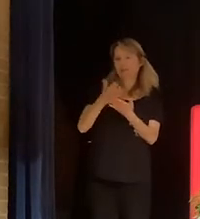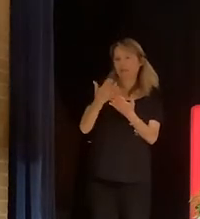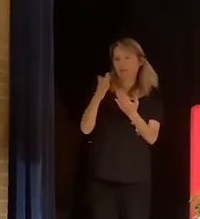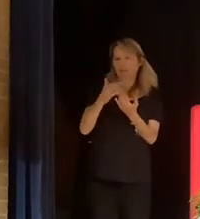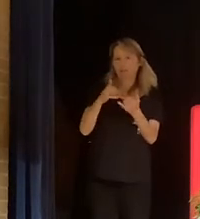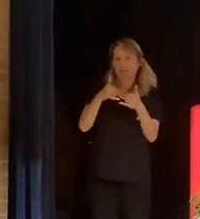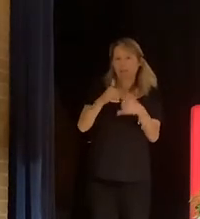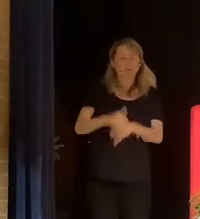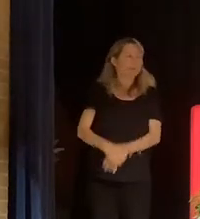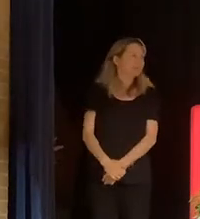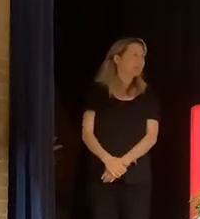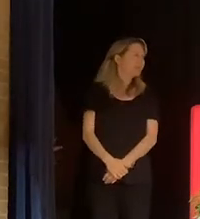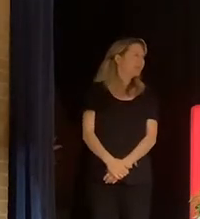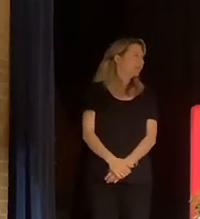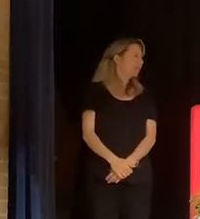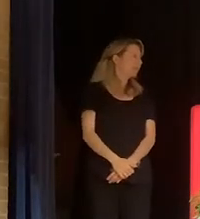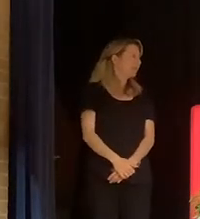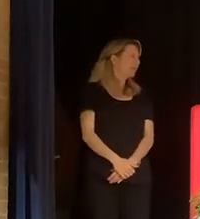Award.